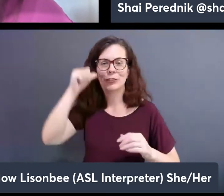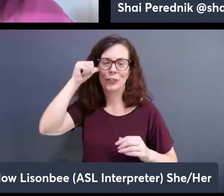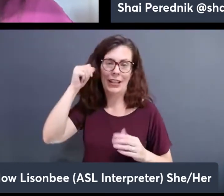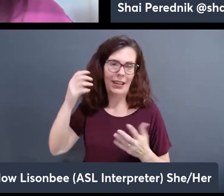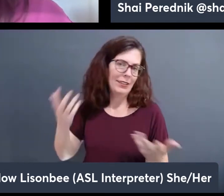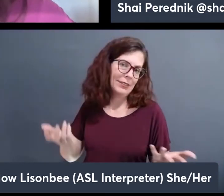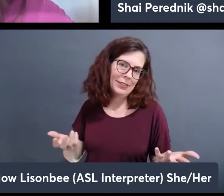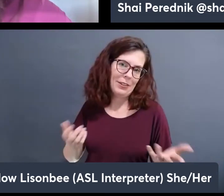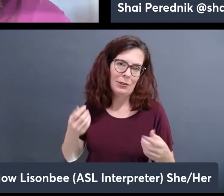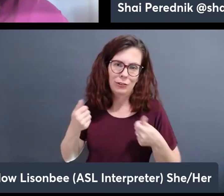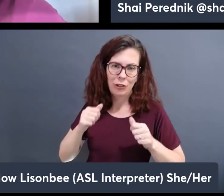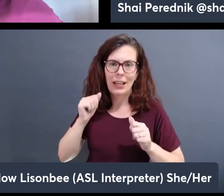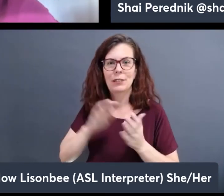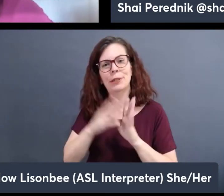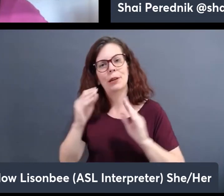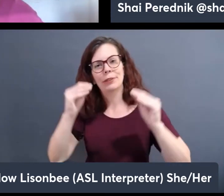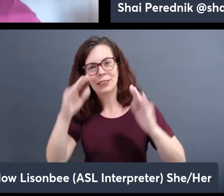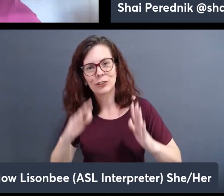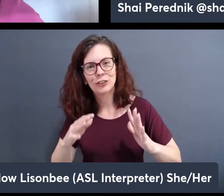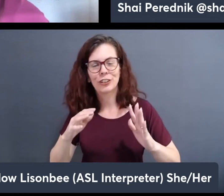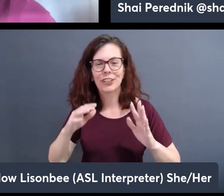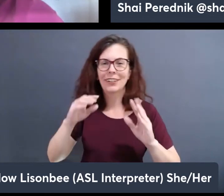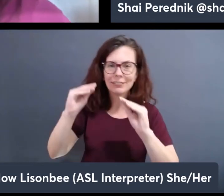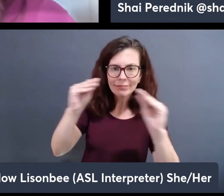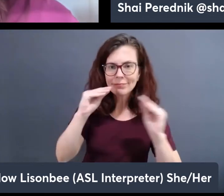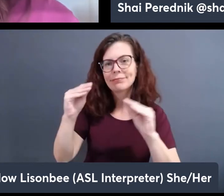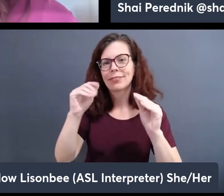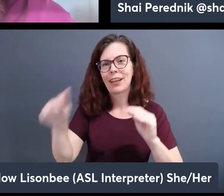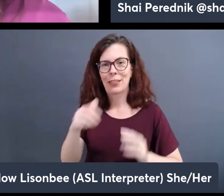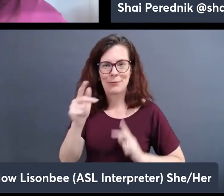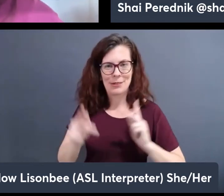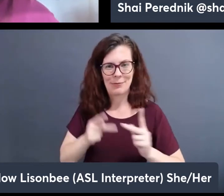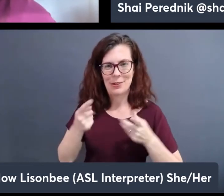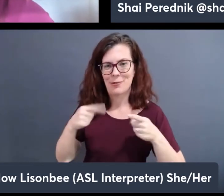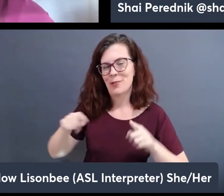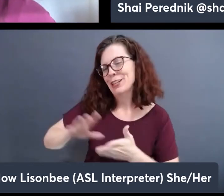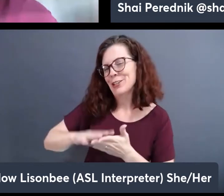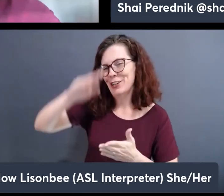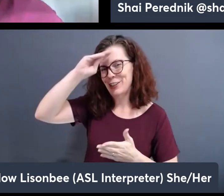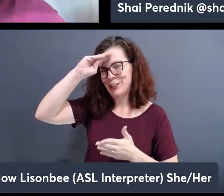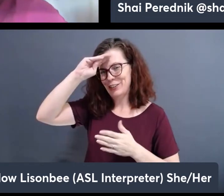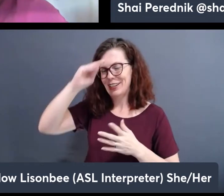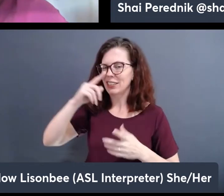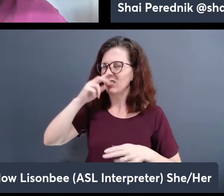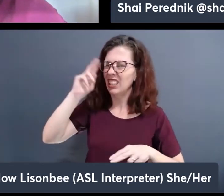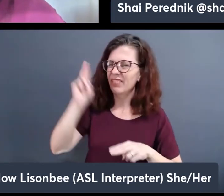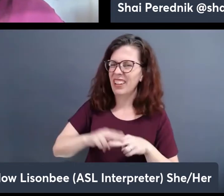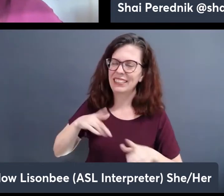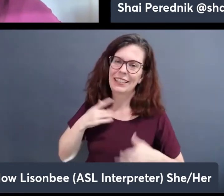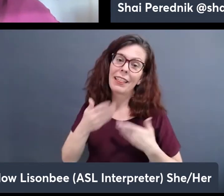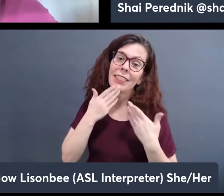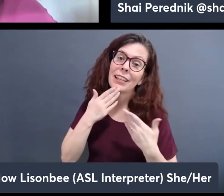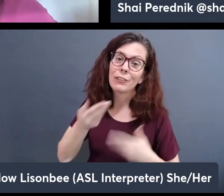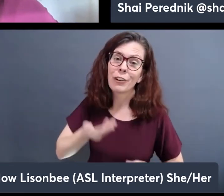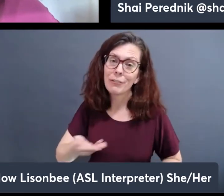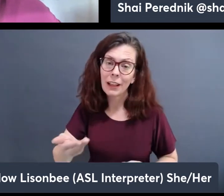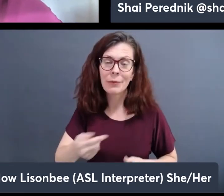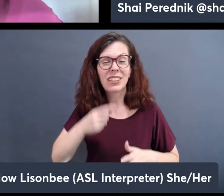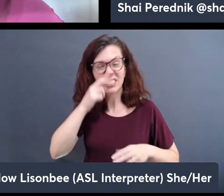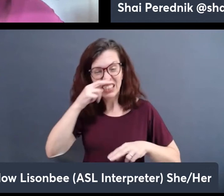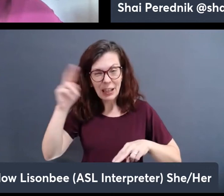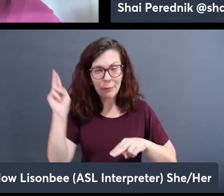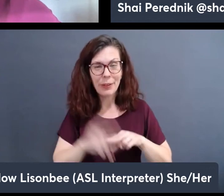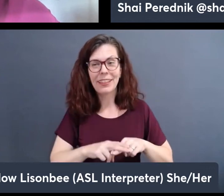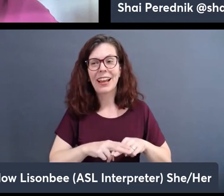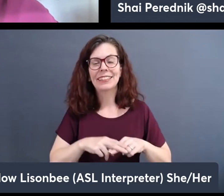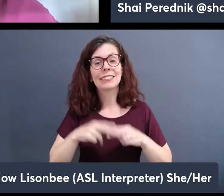try to be that teacher and educator and try to educate other people as you're learning in this space. And it's super fun, exciting. Thank you for having me on. It was a blast. Go